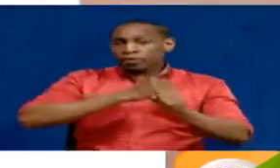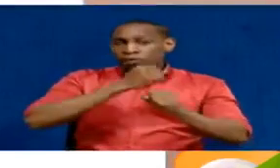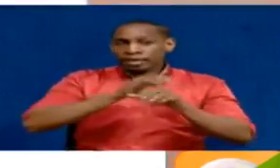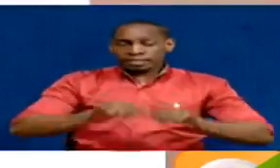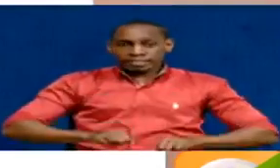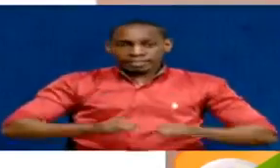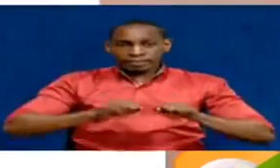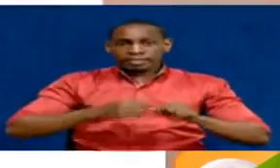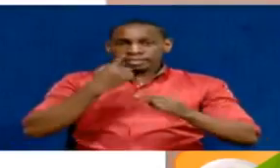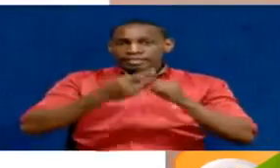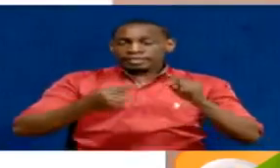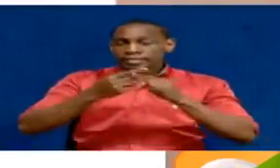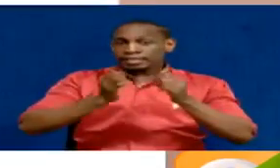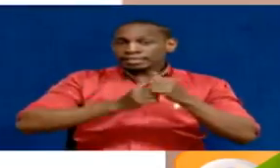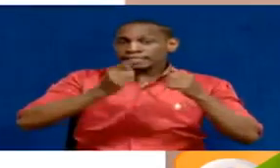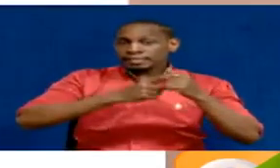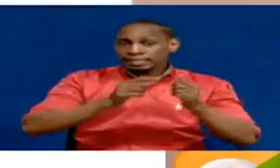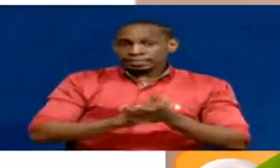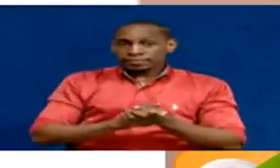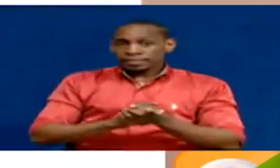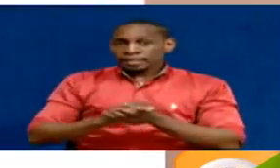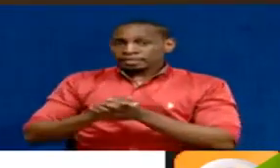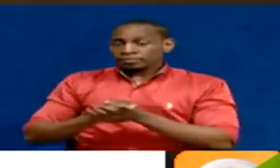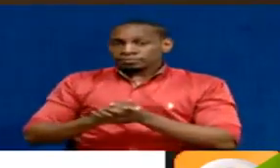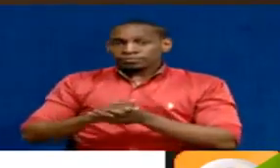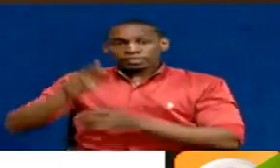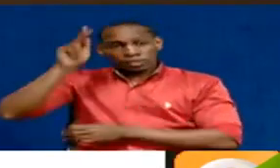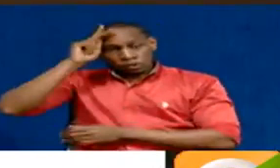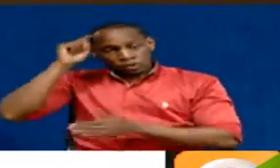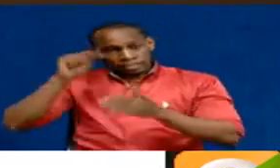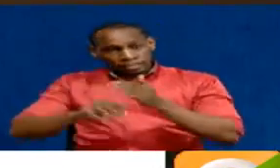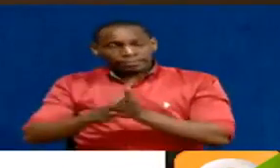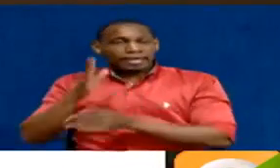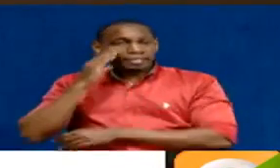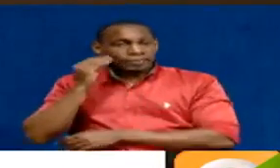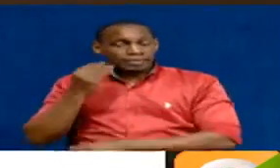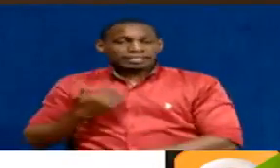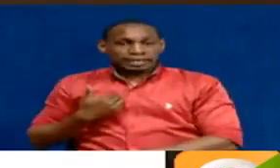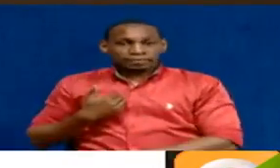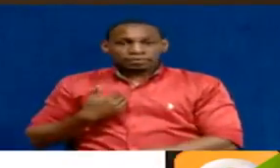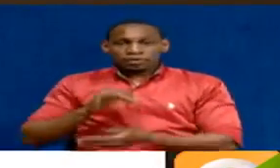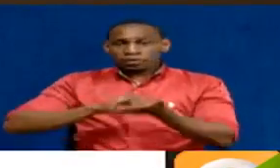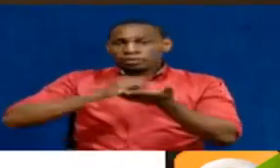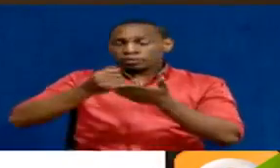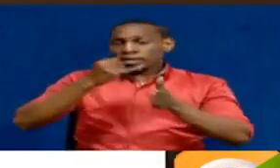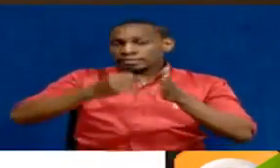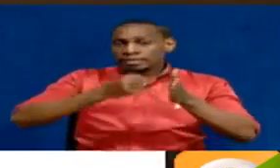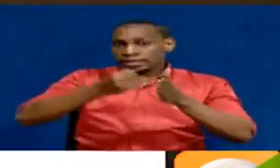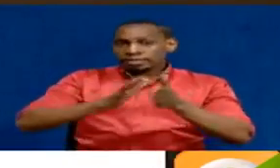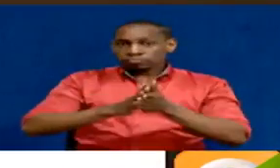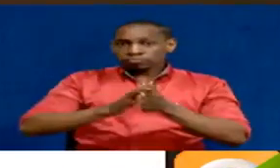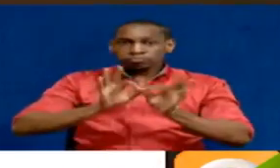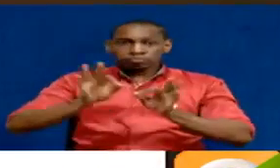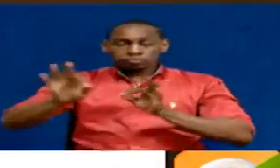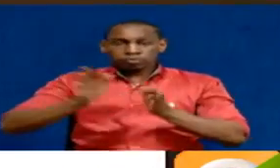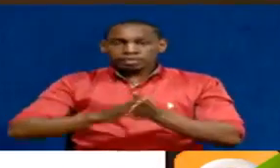as chairman for 16 years. Courier brings a wealth of expertise and experience in insurance industry spanning